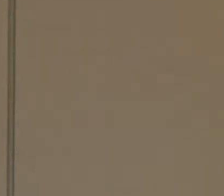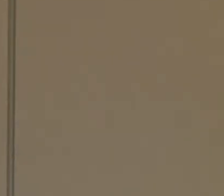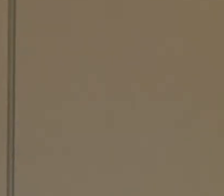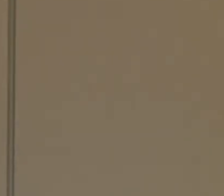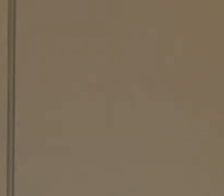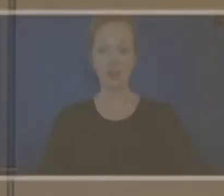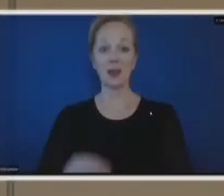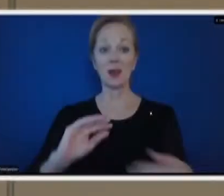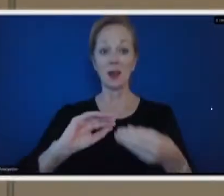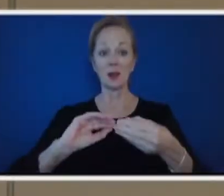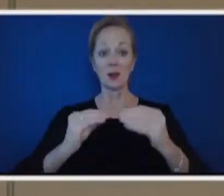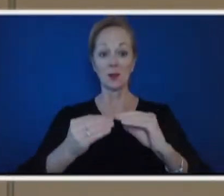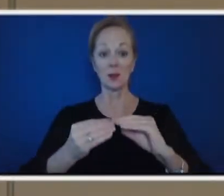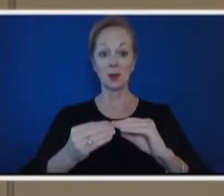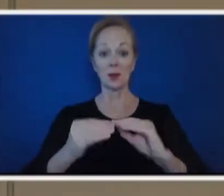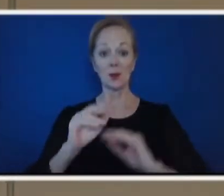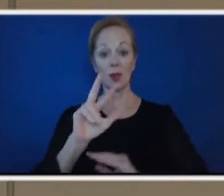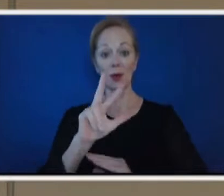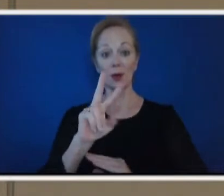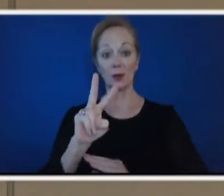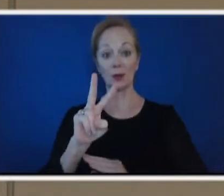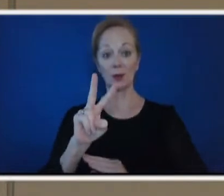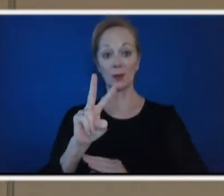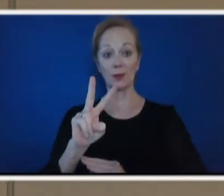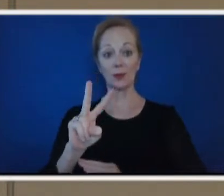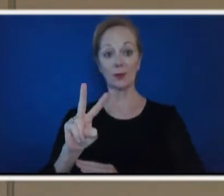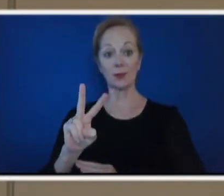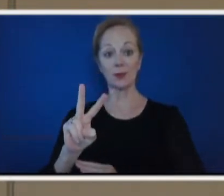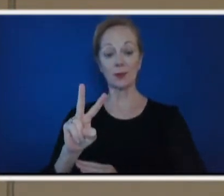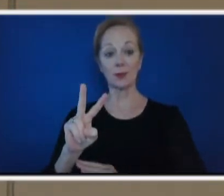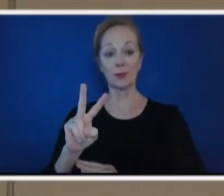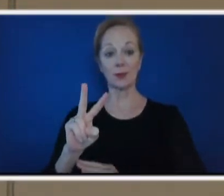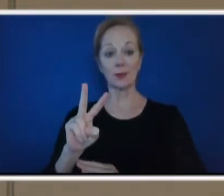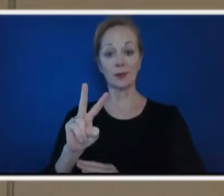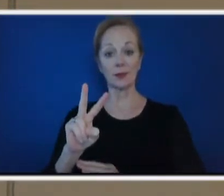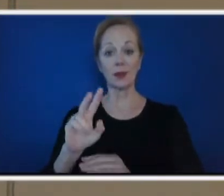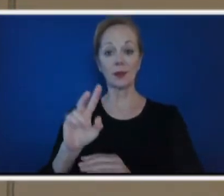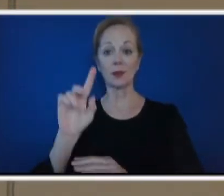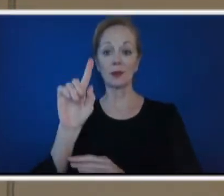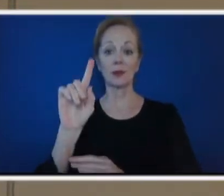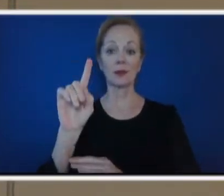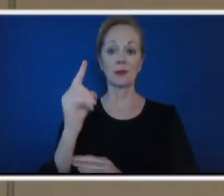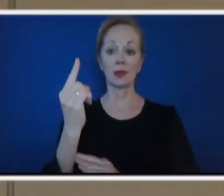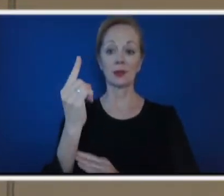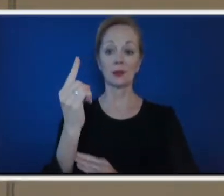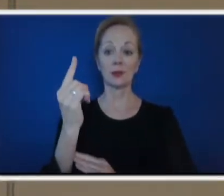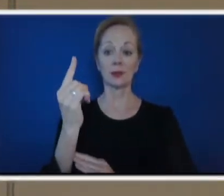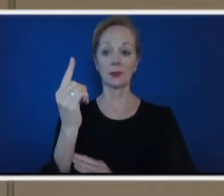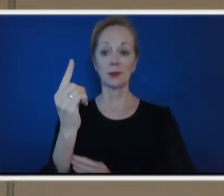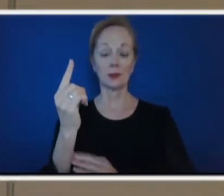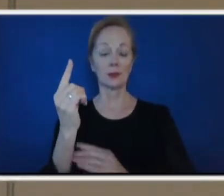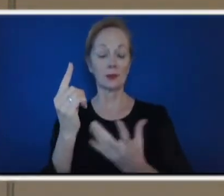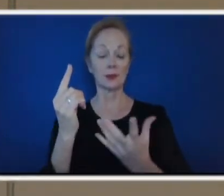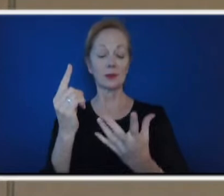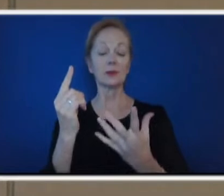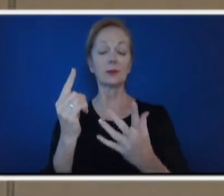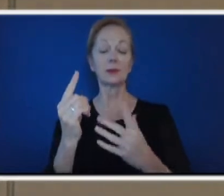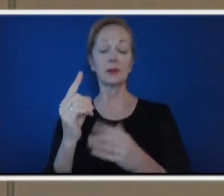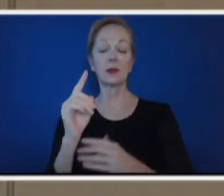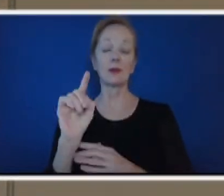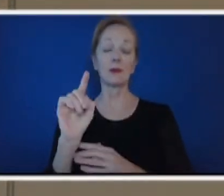Item number 32 is our first hearing of the evening.